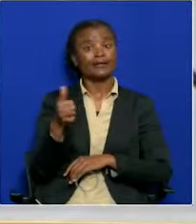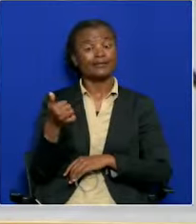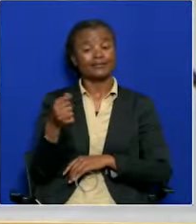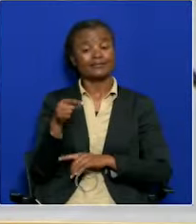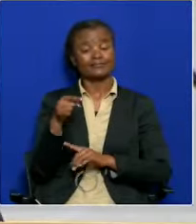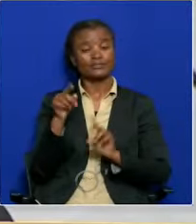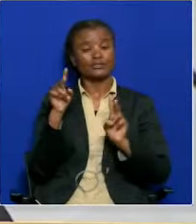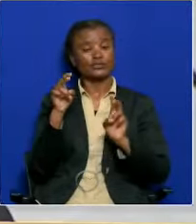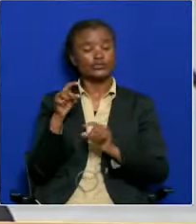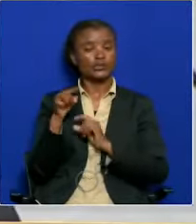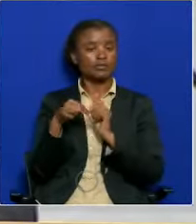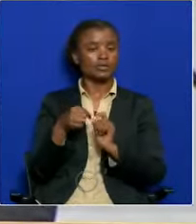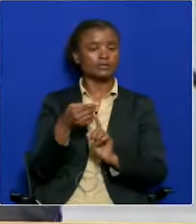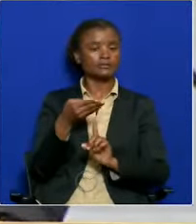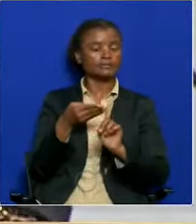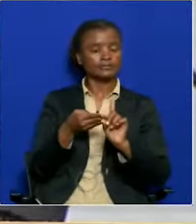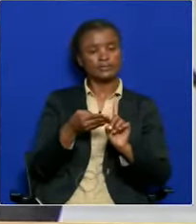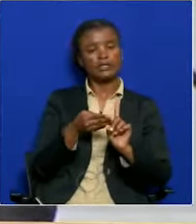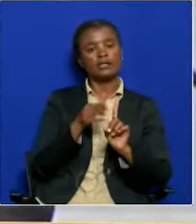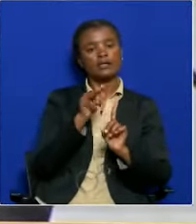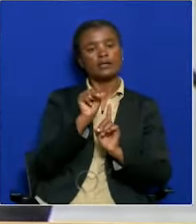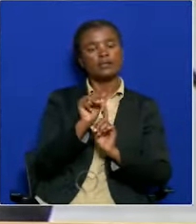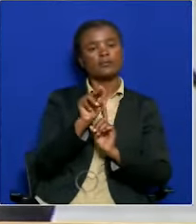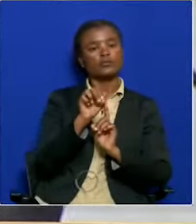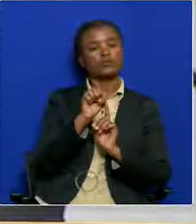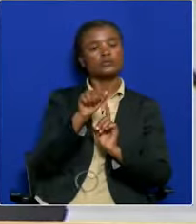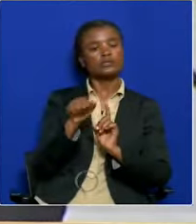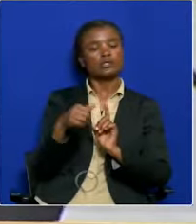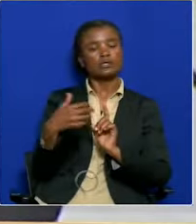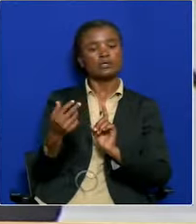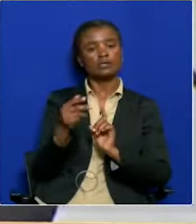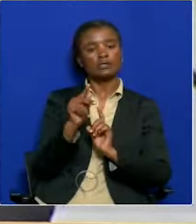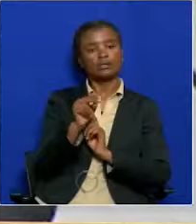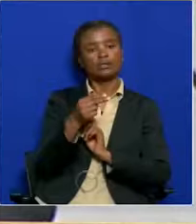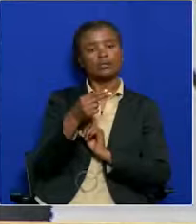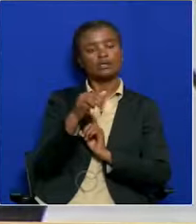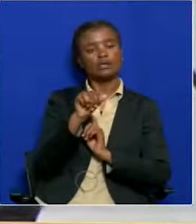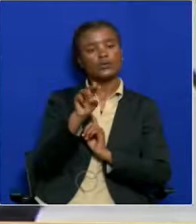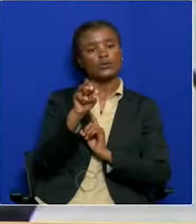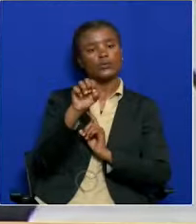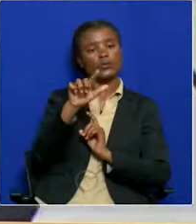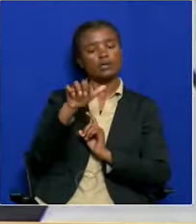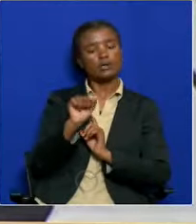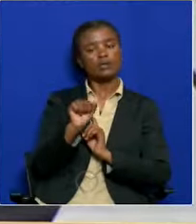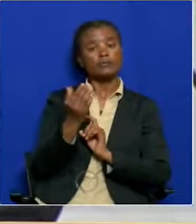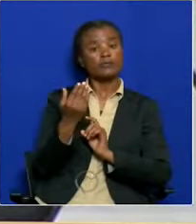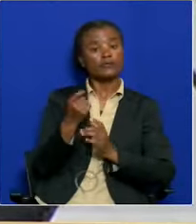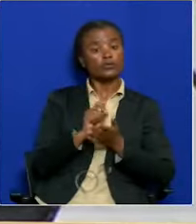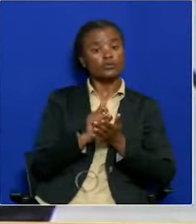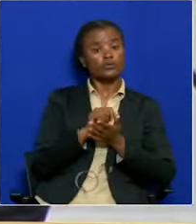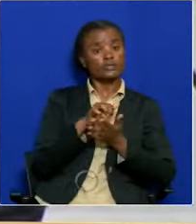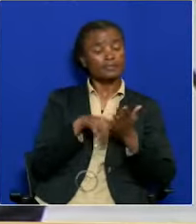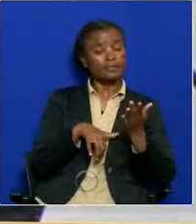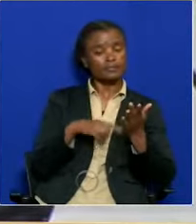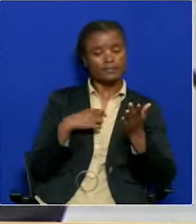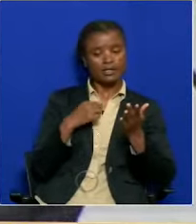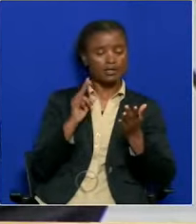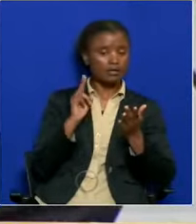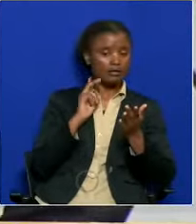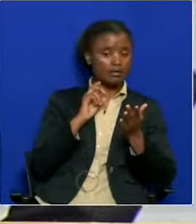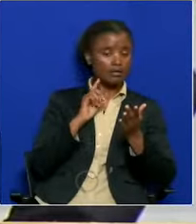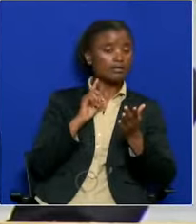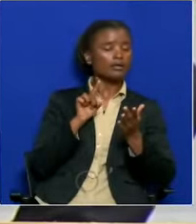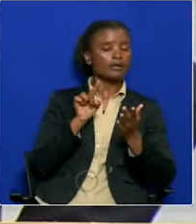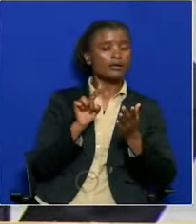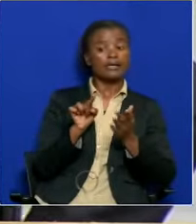I've indicated in my statement, I have heard when evidence leaders were leading here, I also